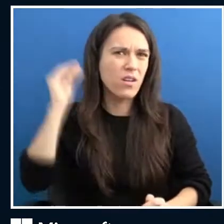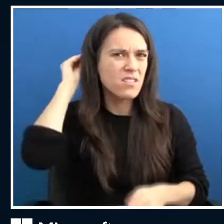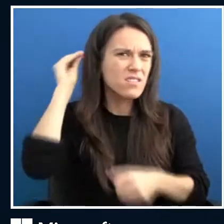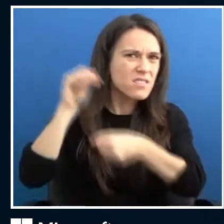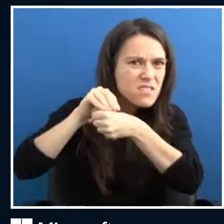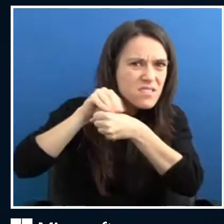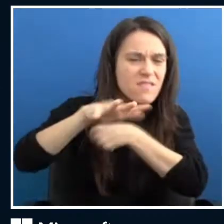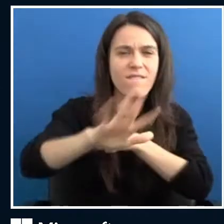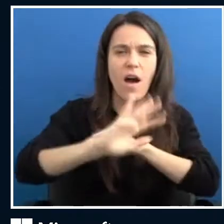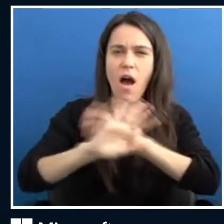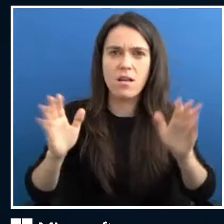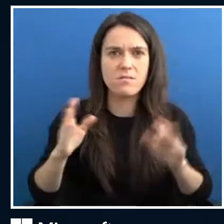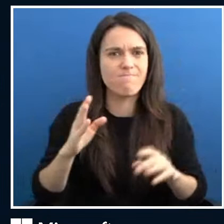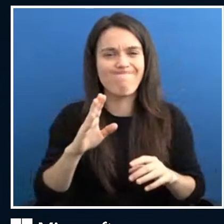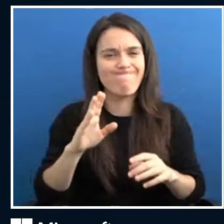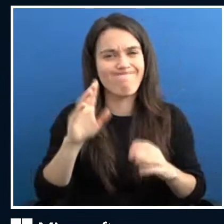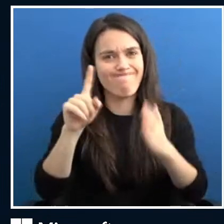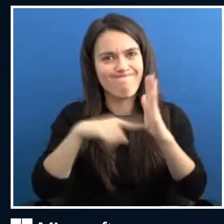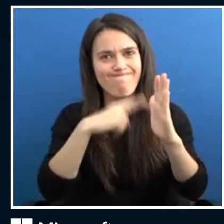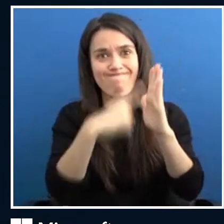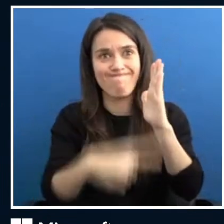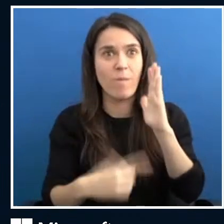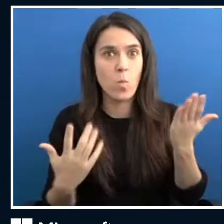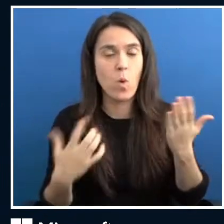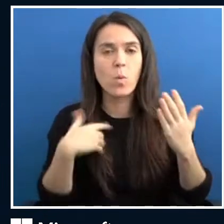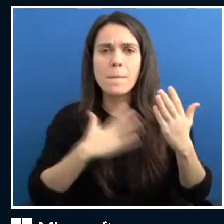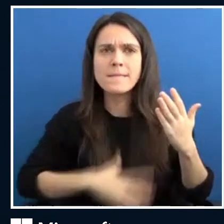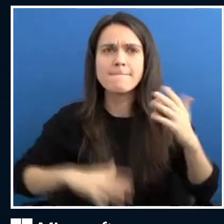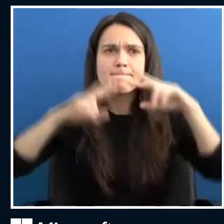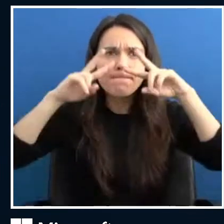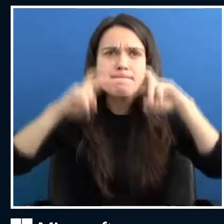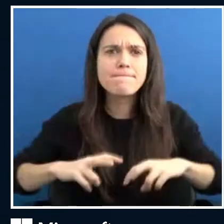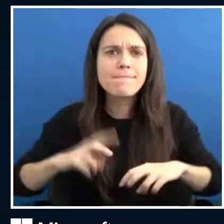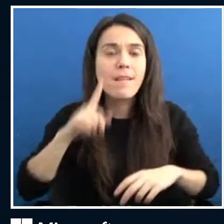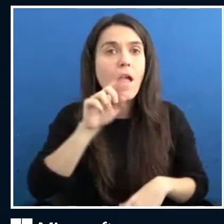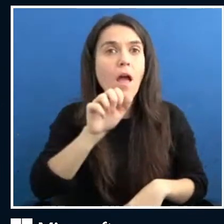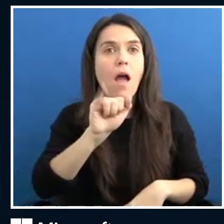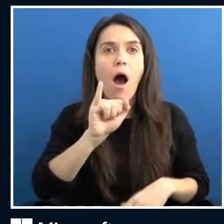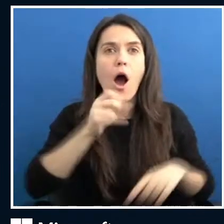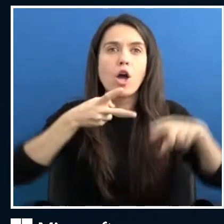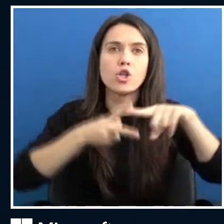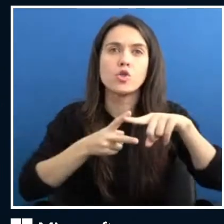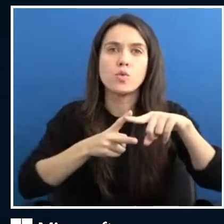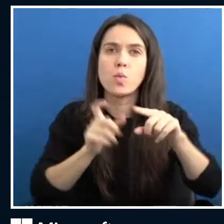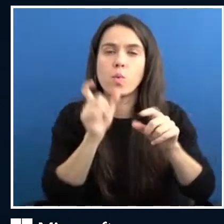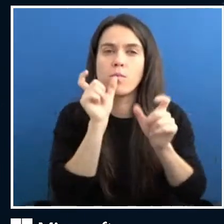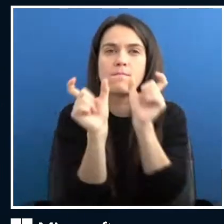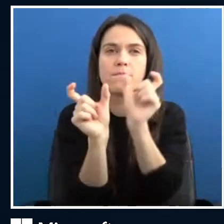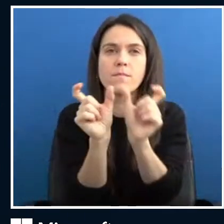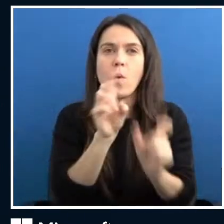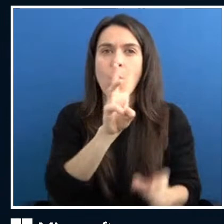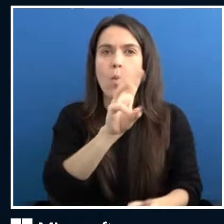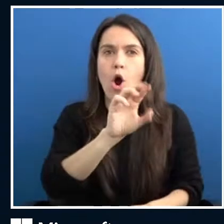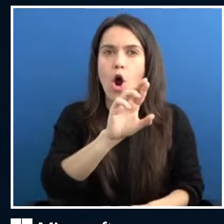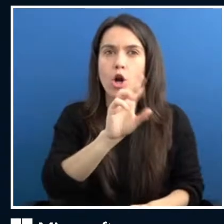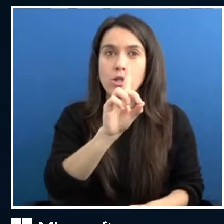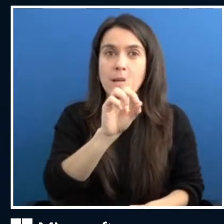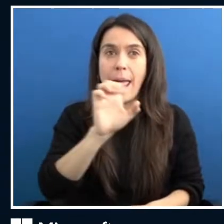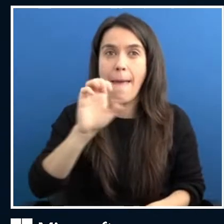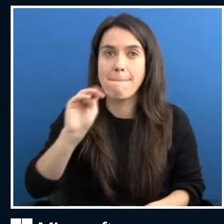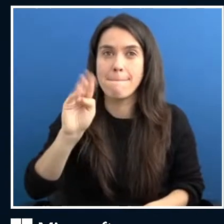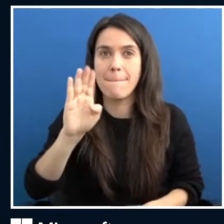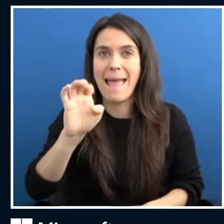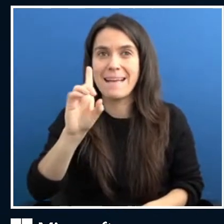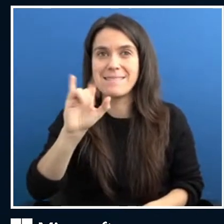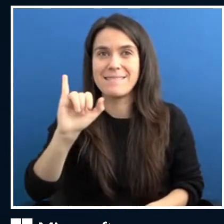Word embedding. Researchers looked at an AI tool called word embedding that's transforming the way computers interpret speech